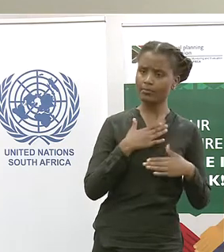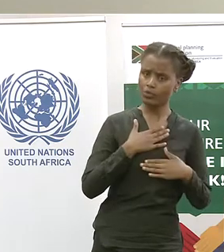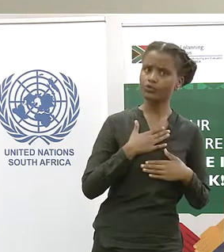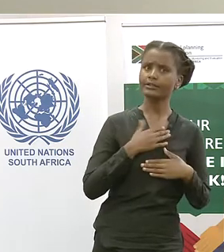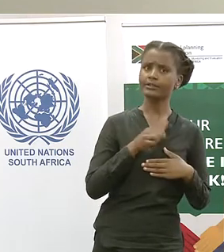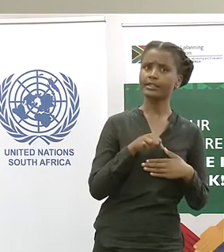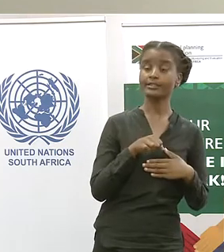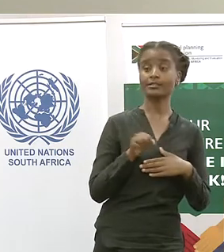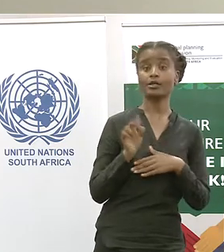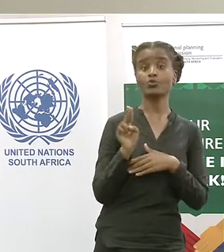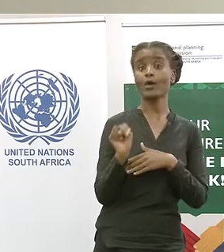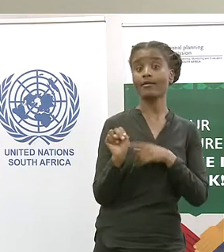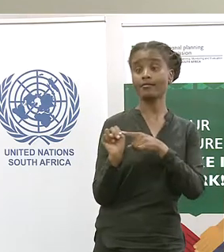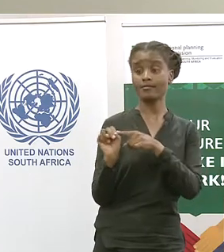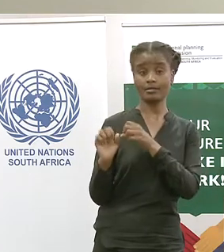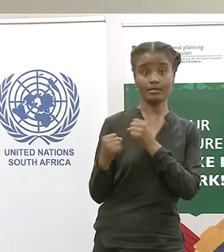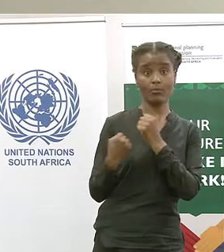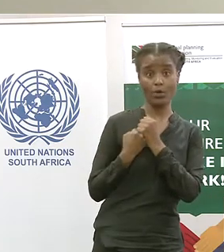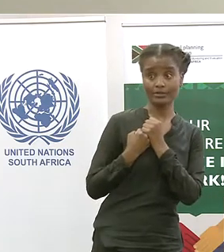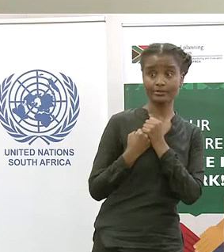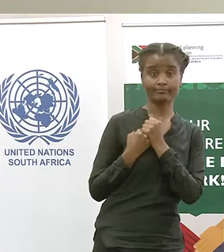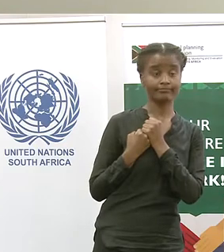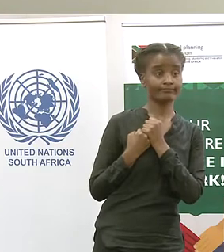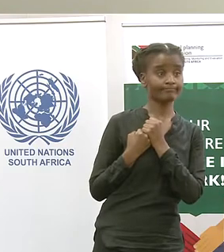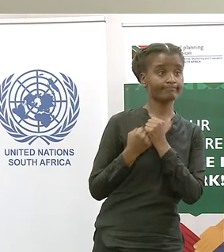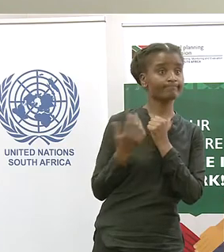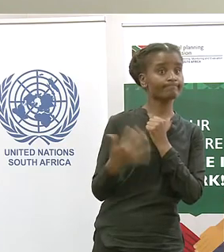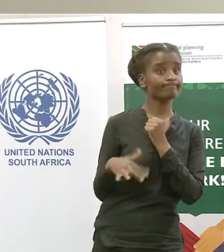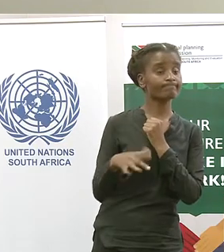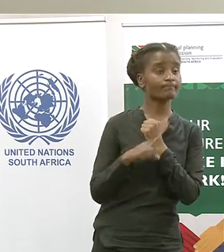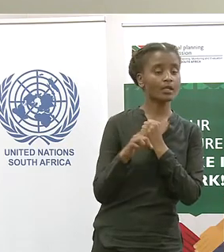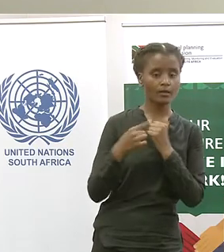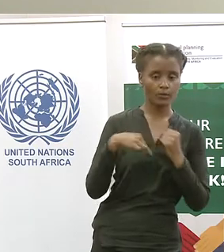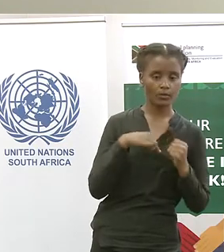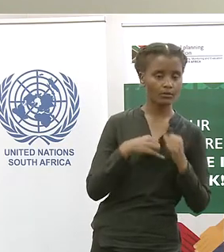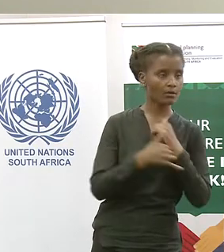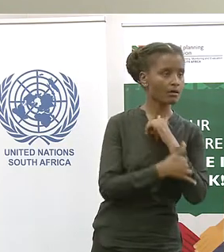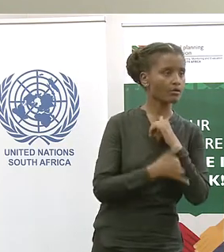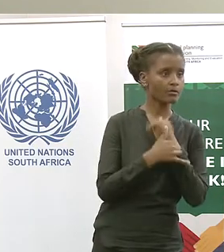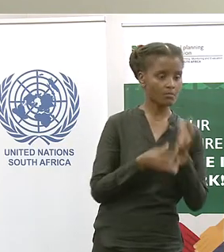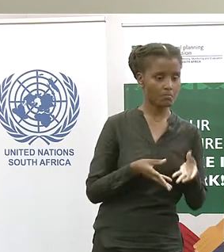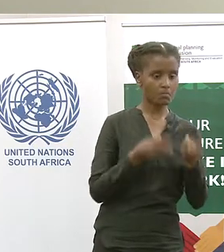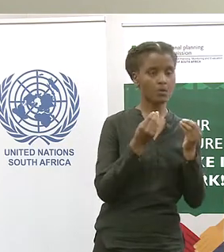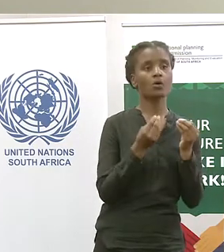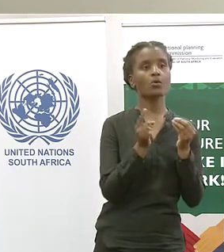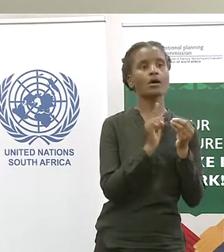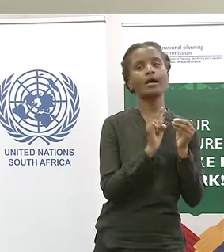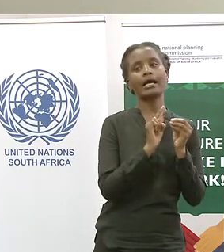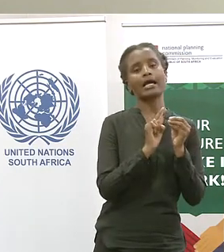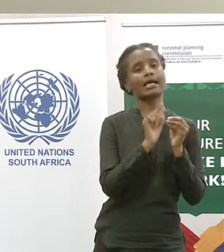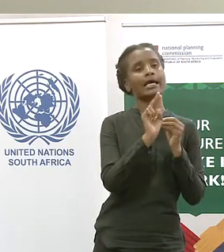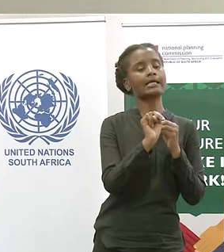the support of the UN, we have managed to come up as a country with a disability disaggregated